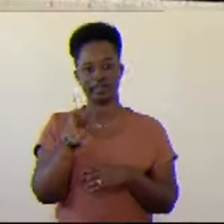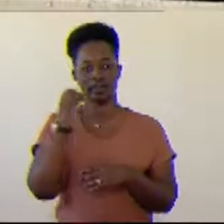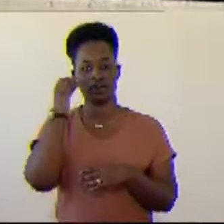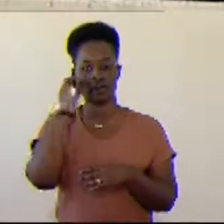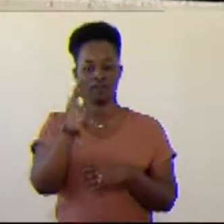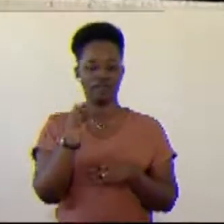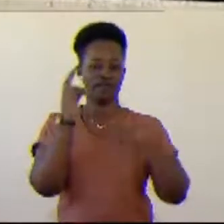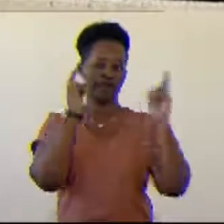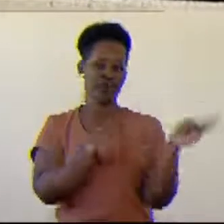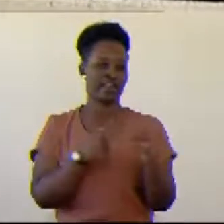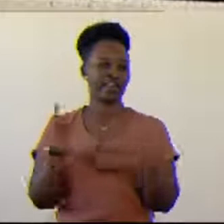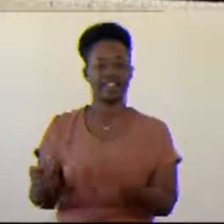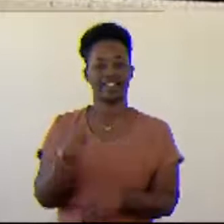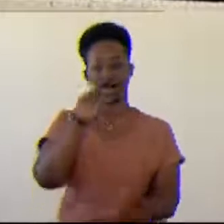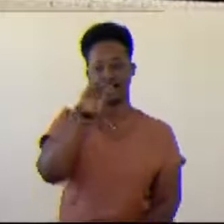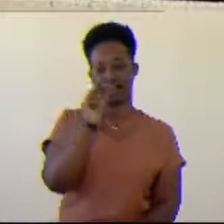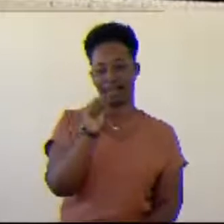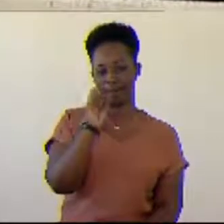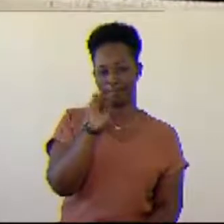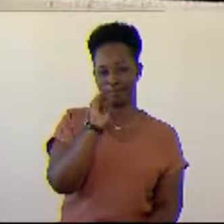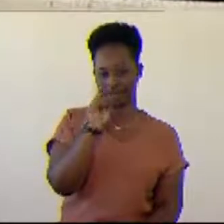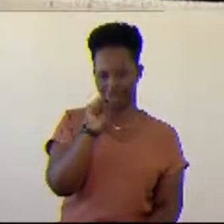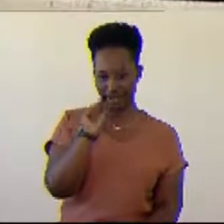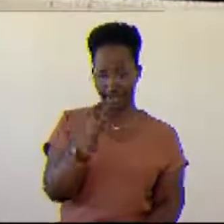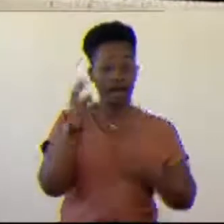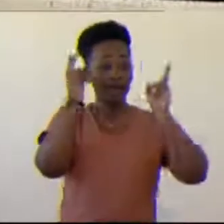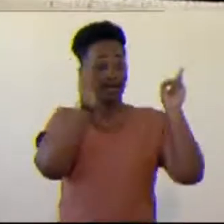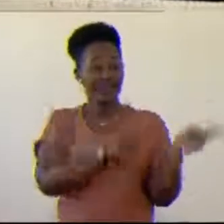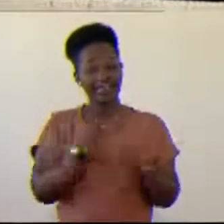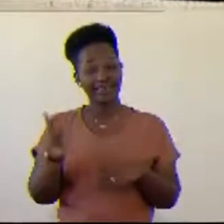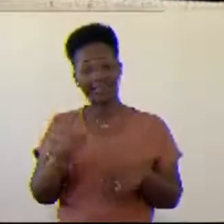lamina is a regular body, okay?